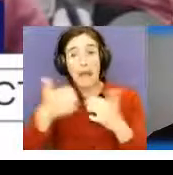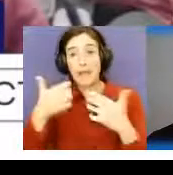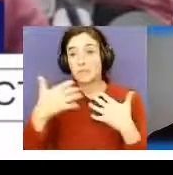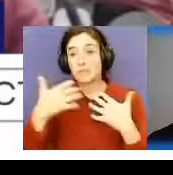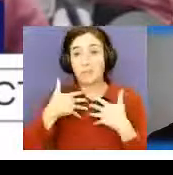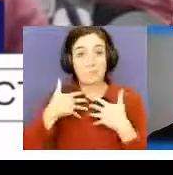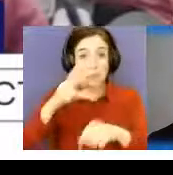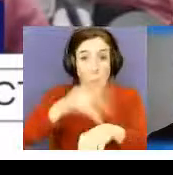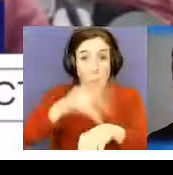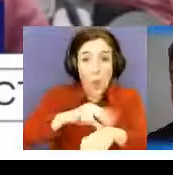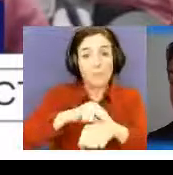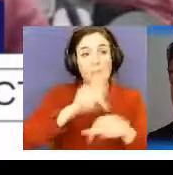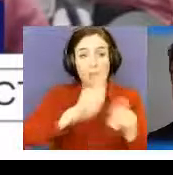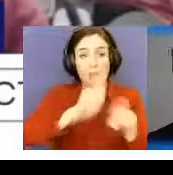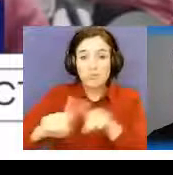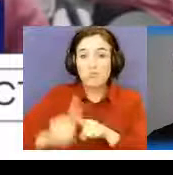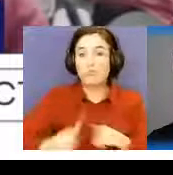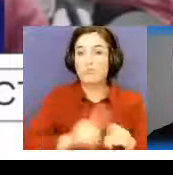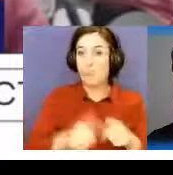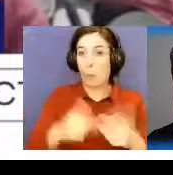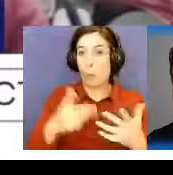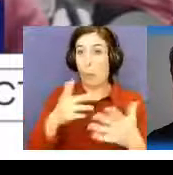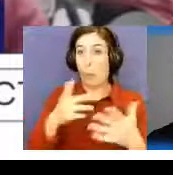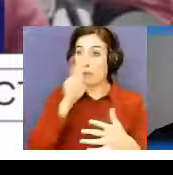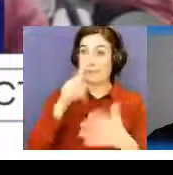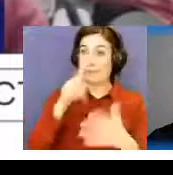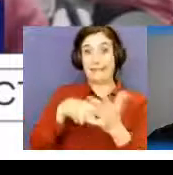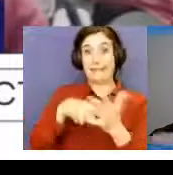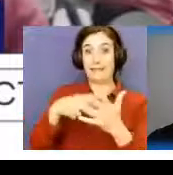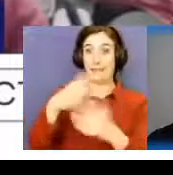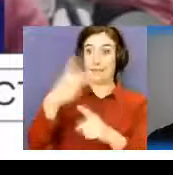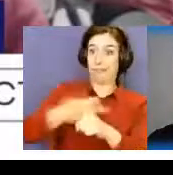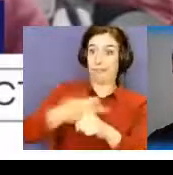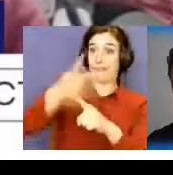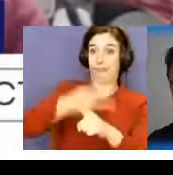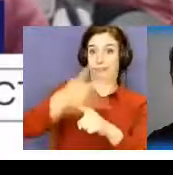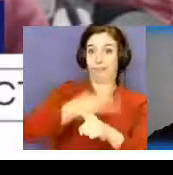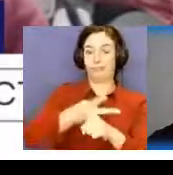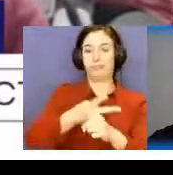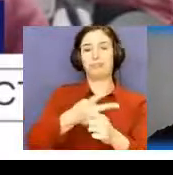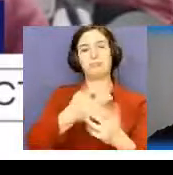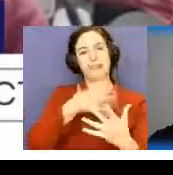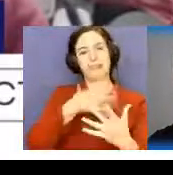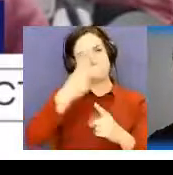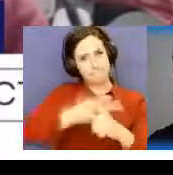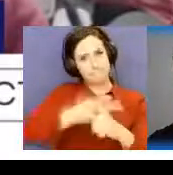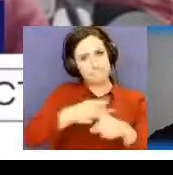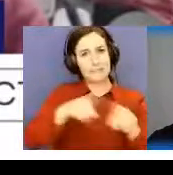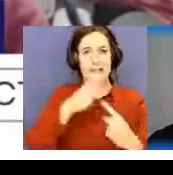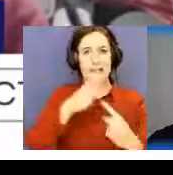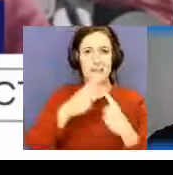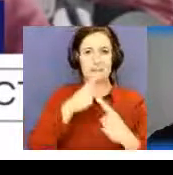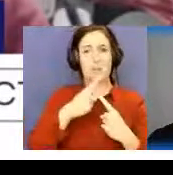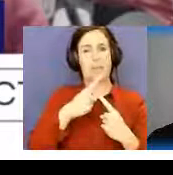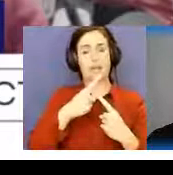is about that those messages need to be, first and foremost, there, and about physical activity, that they need to be evidence-based and they need to be